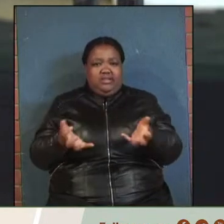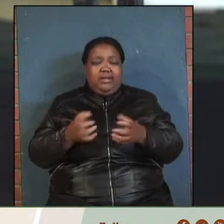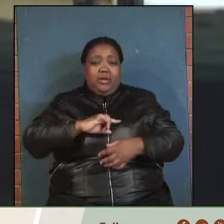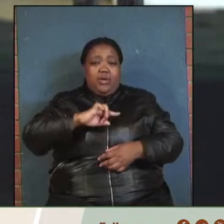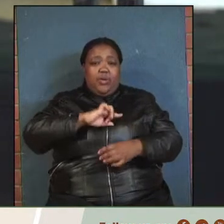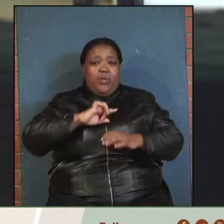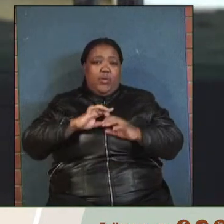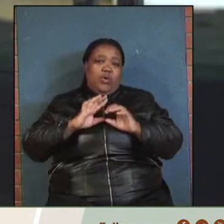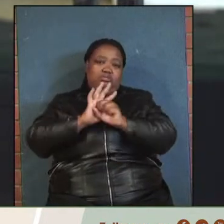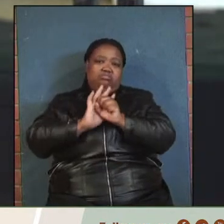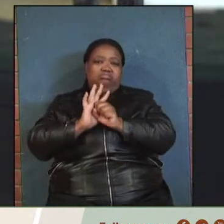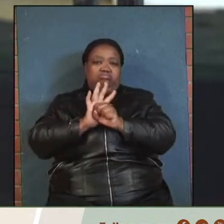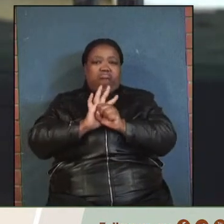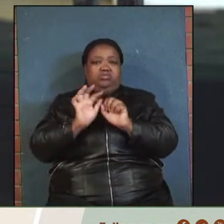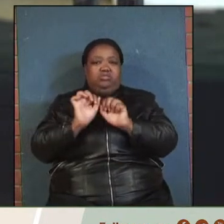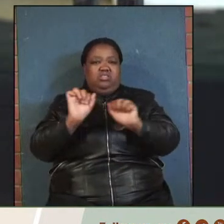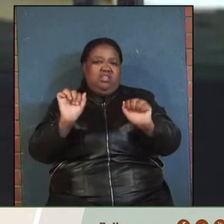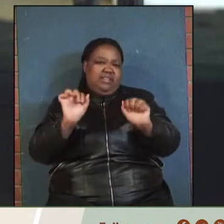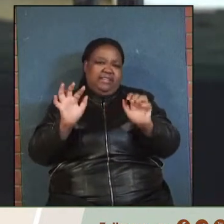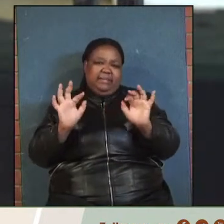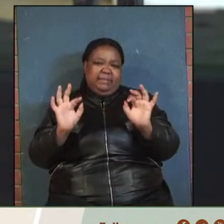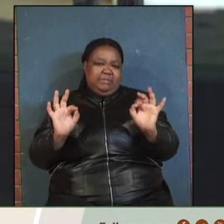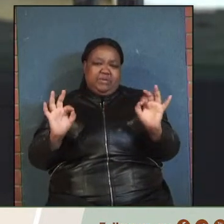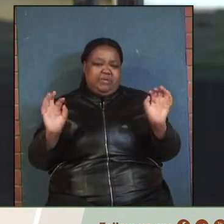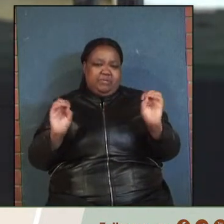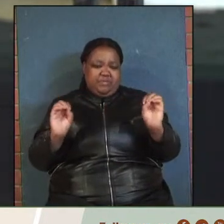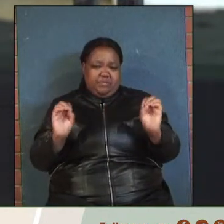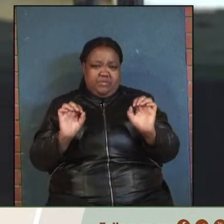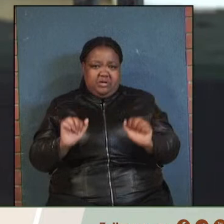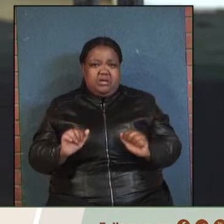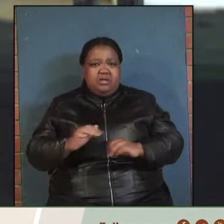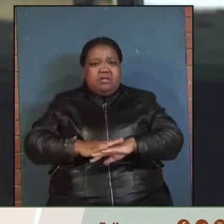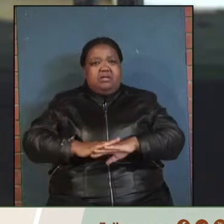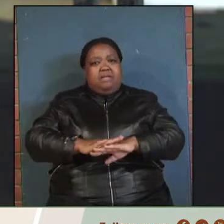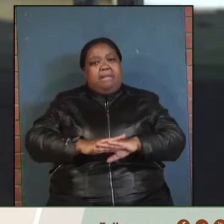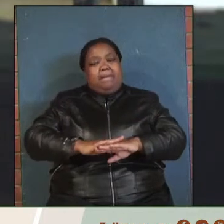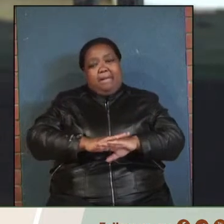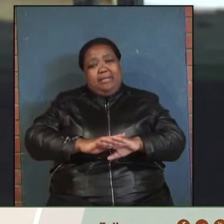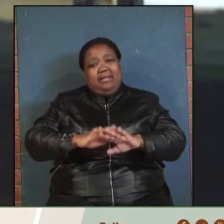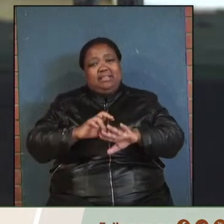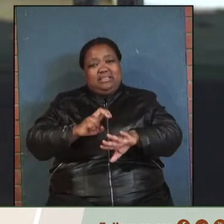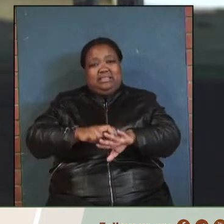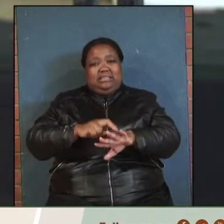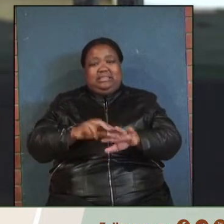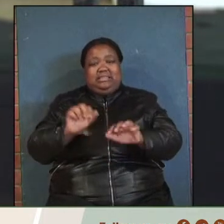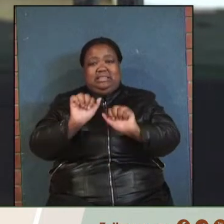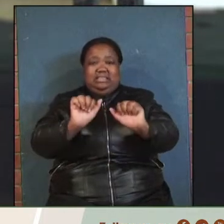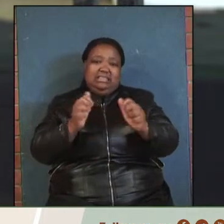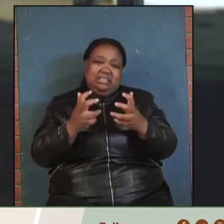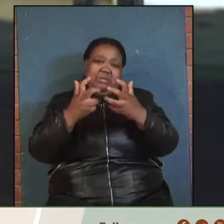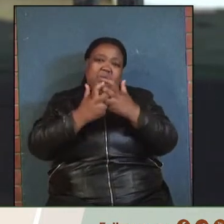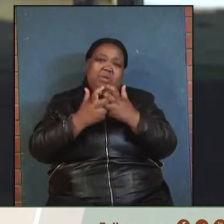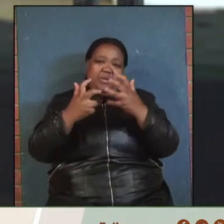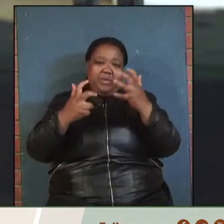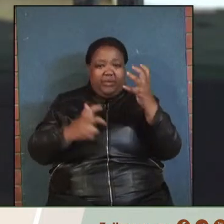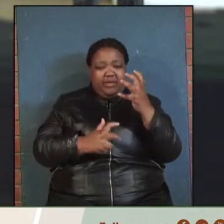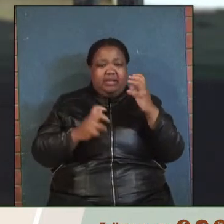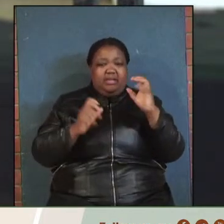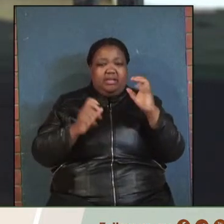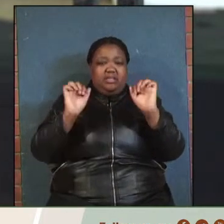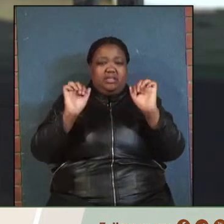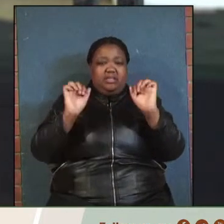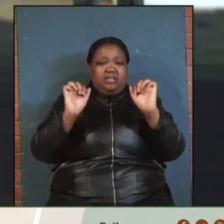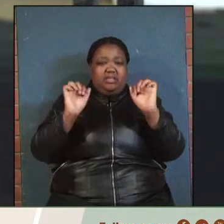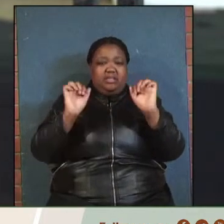disadvantaged home environments and in which the basic needs are not met. So it would be completely absurd to expect